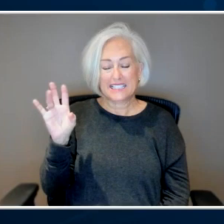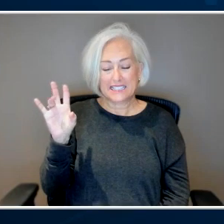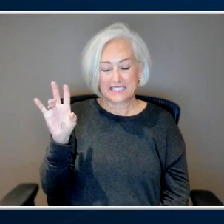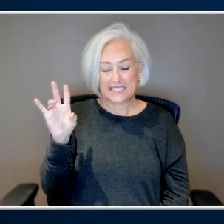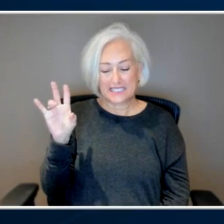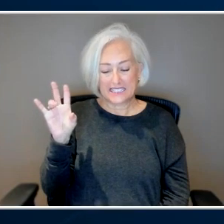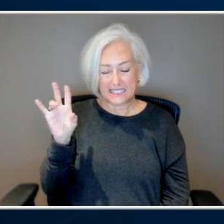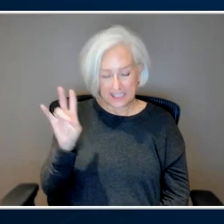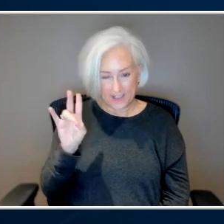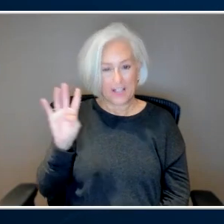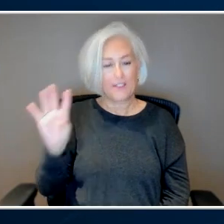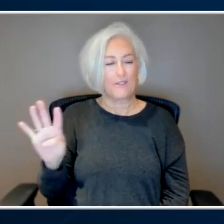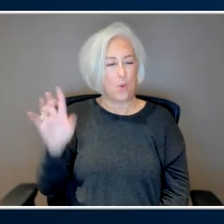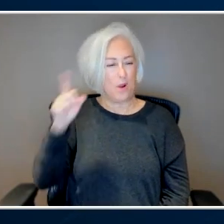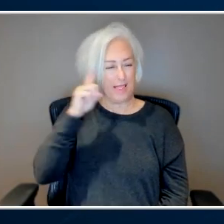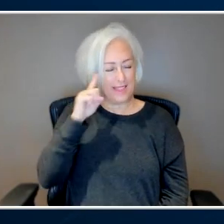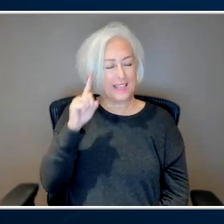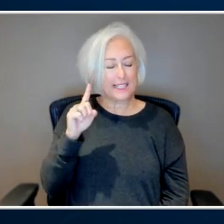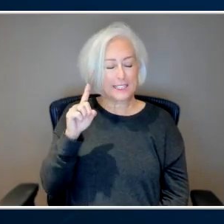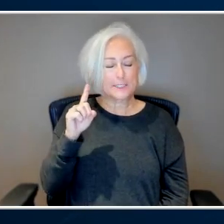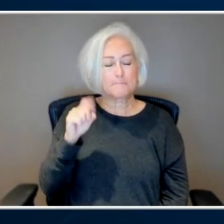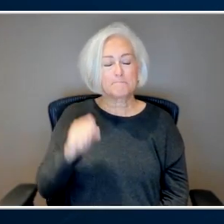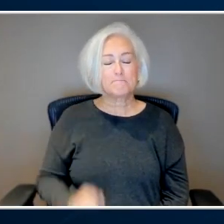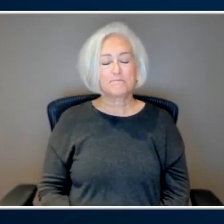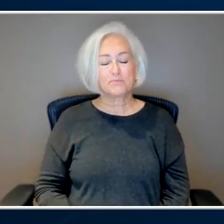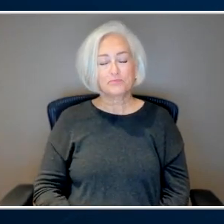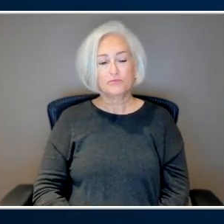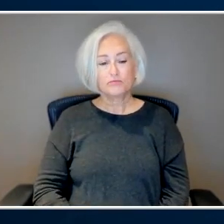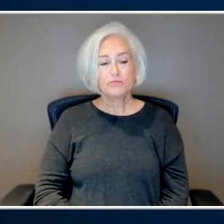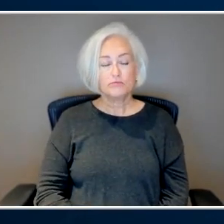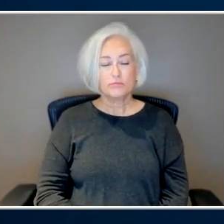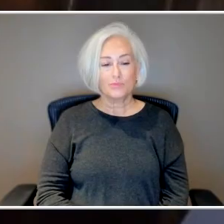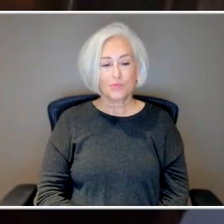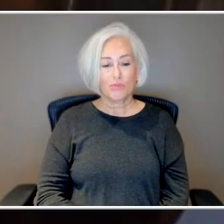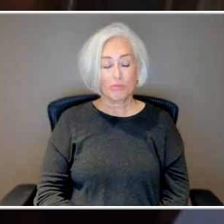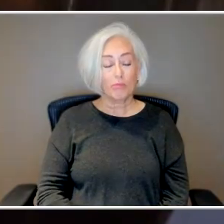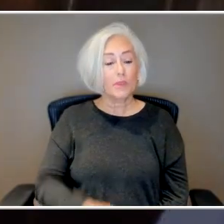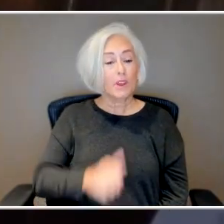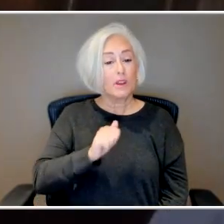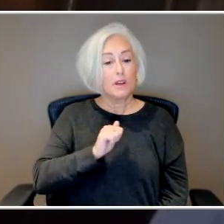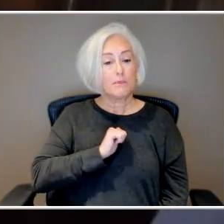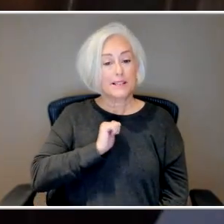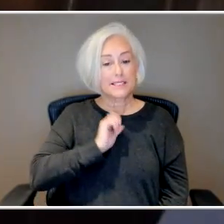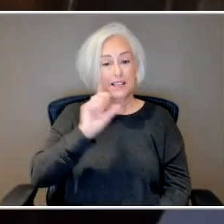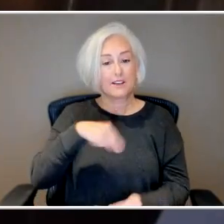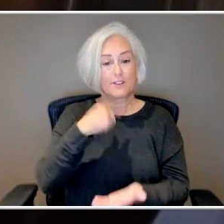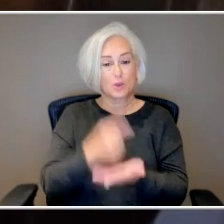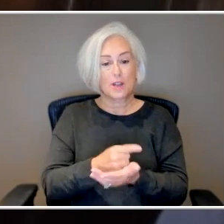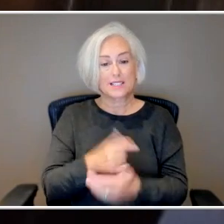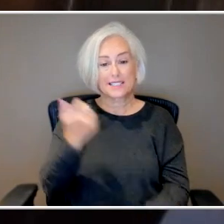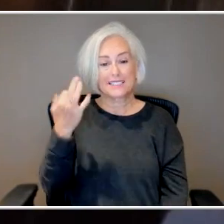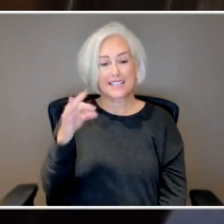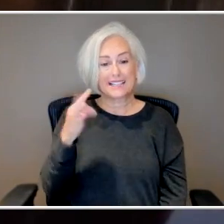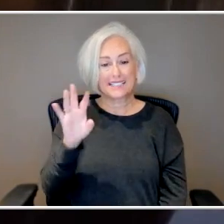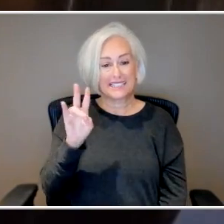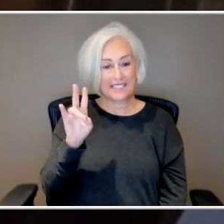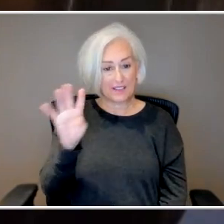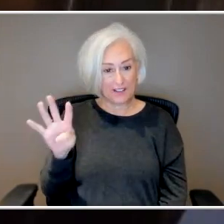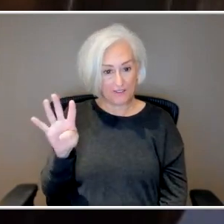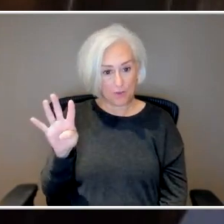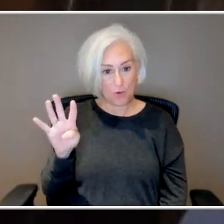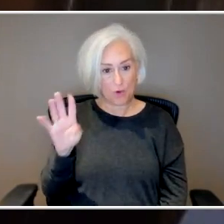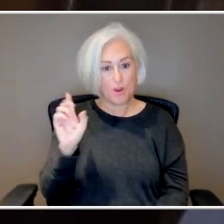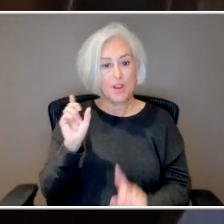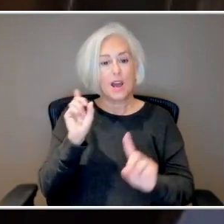1974, I believe, 1974. And I had graduated in 1974. I went to Johnson